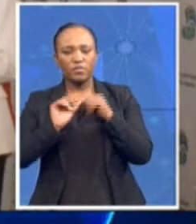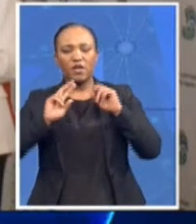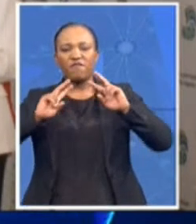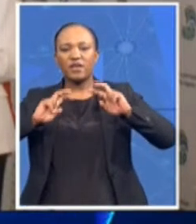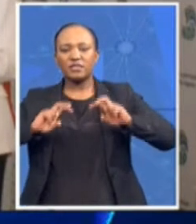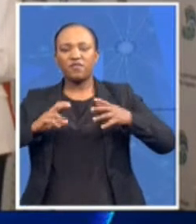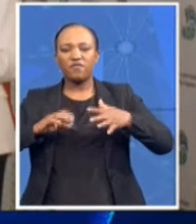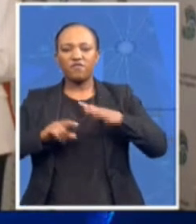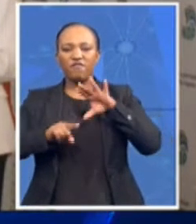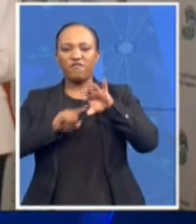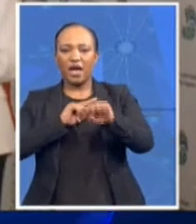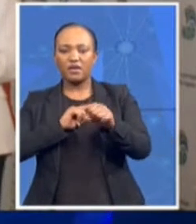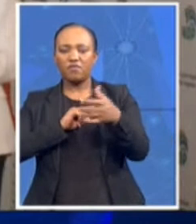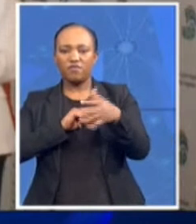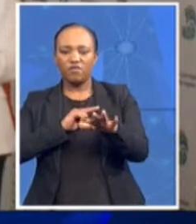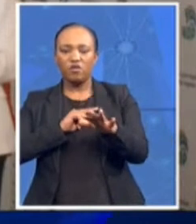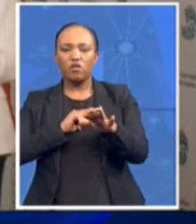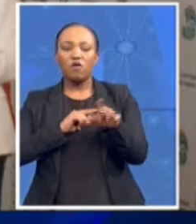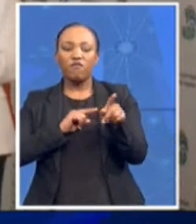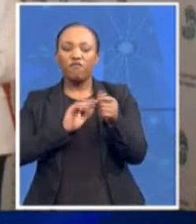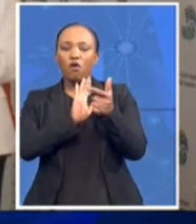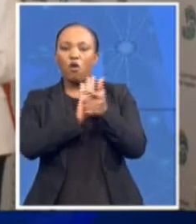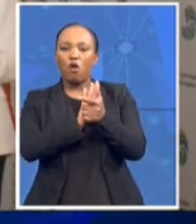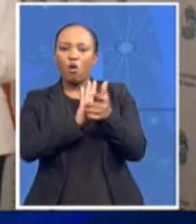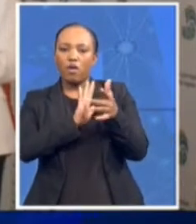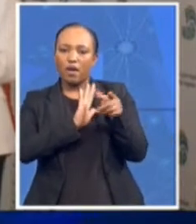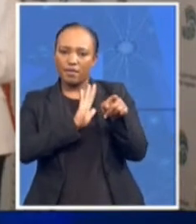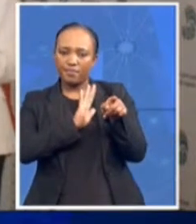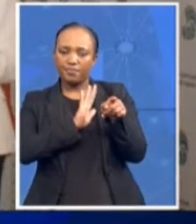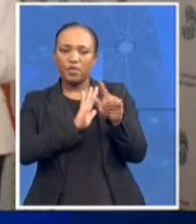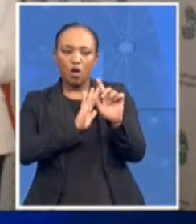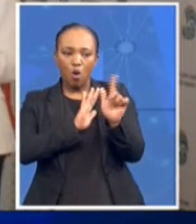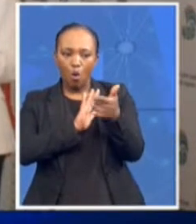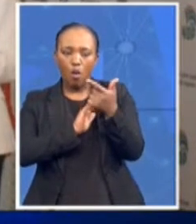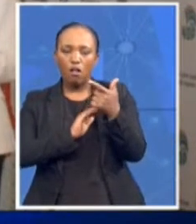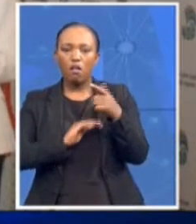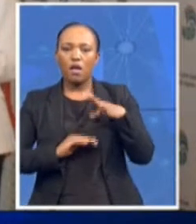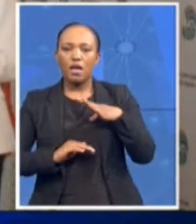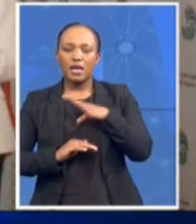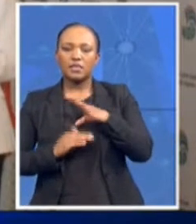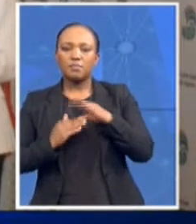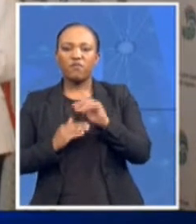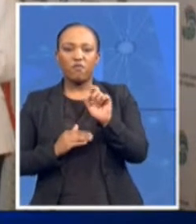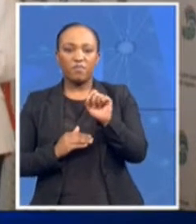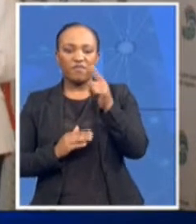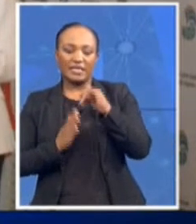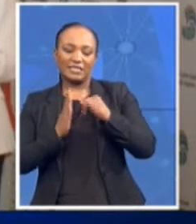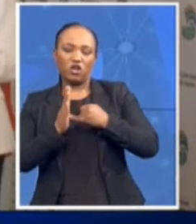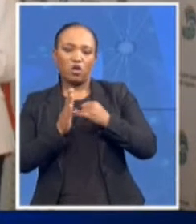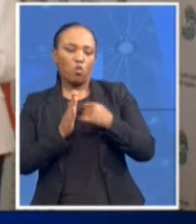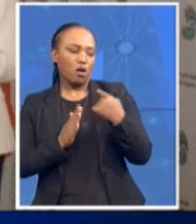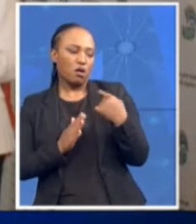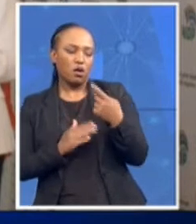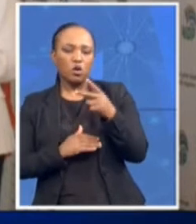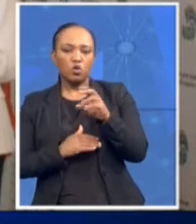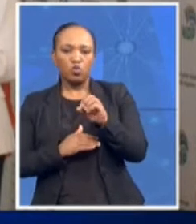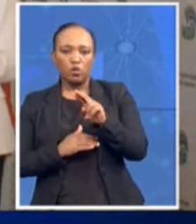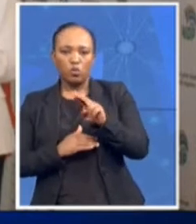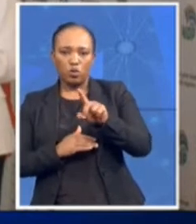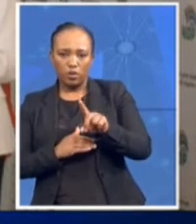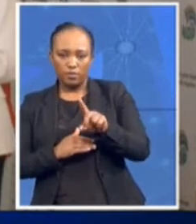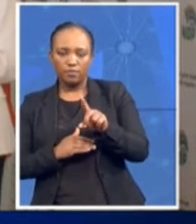attorneys that all council members appointed from the 1st of January 2021, whose organizations were funded from